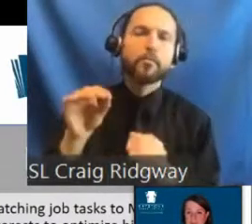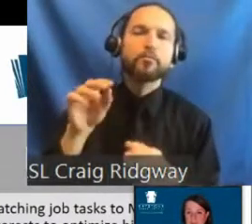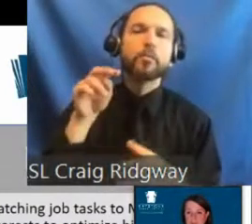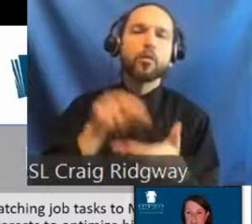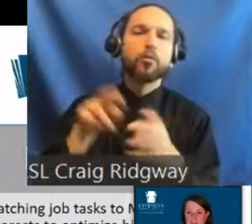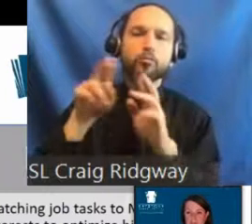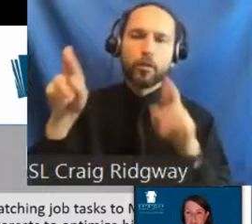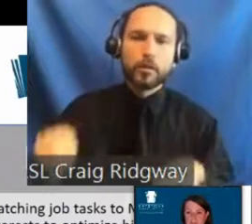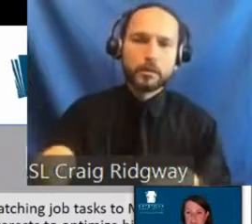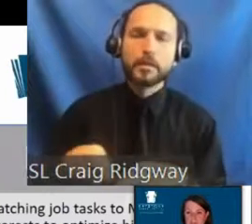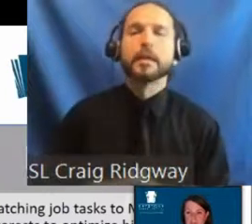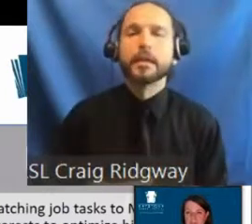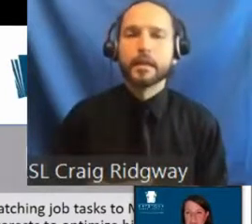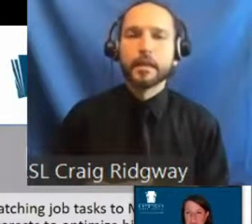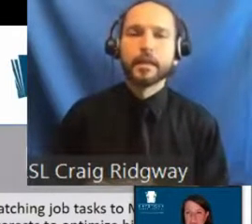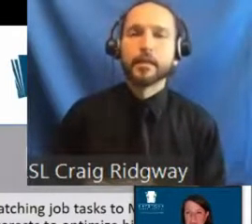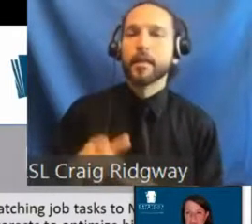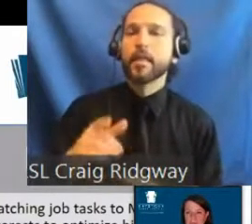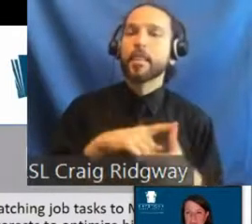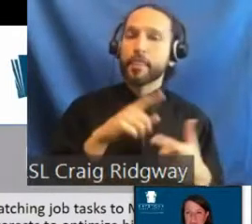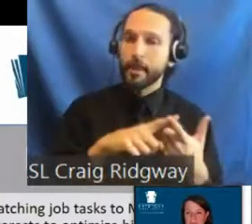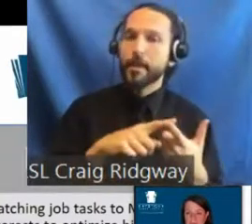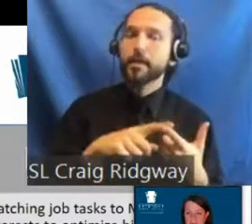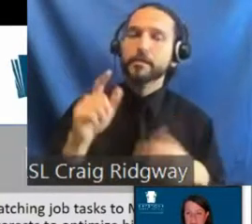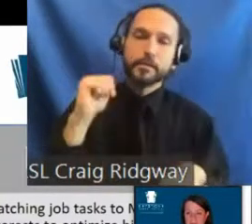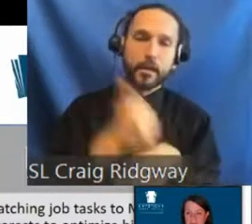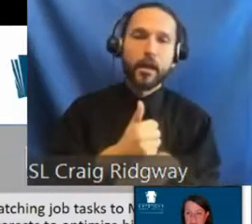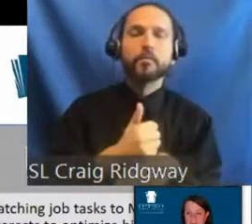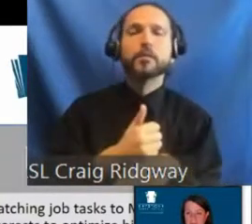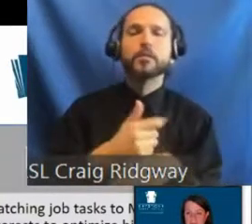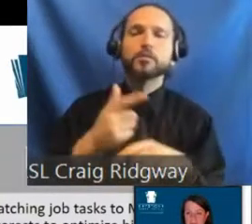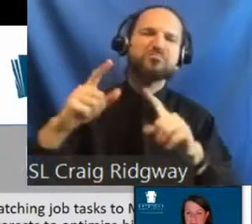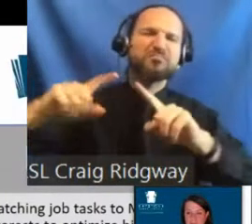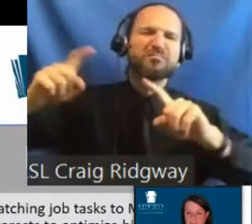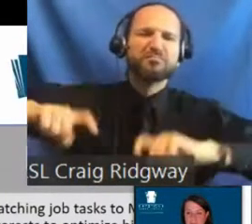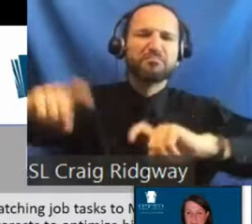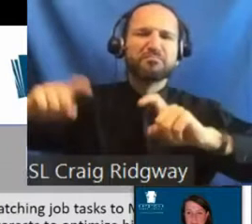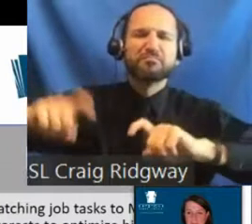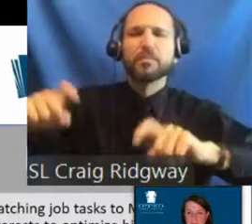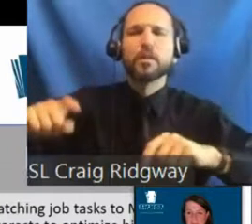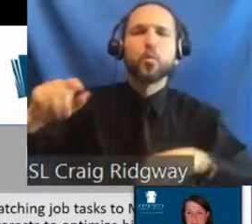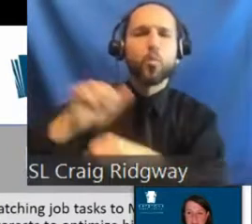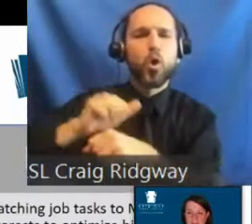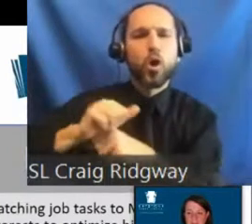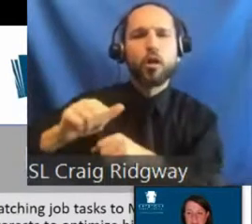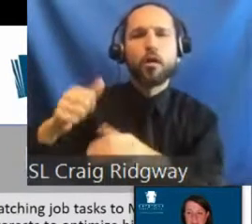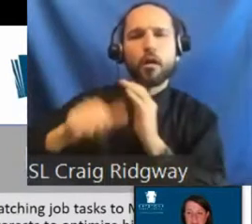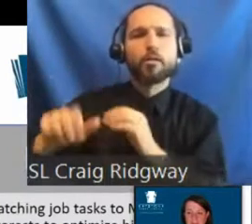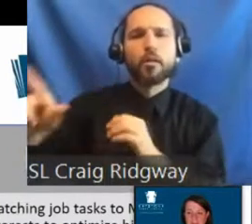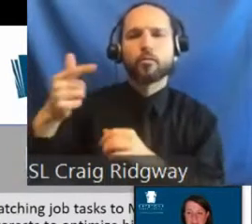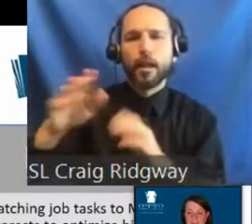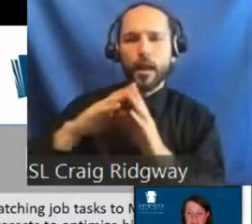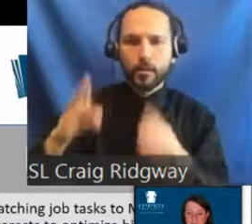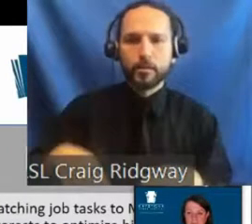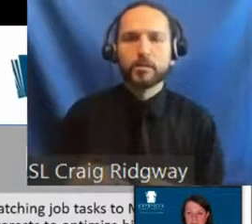The job developer worked with the employer to set up a job tryout at the greenhouse. The employer had a need for assistance